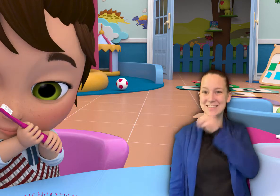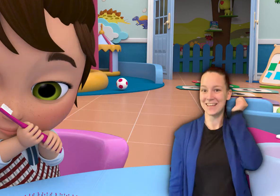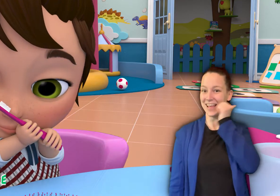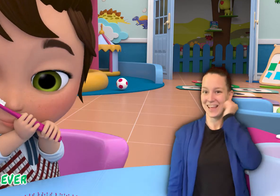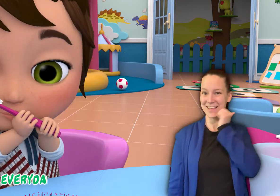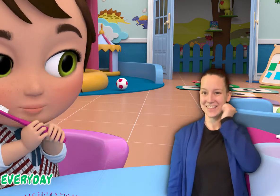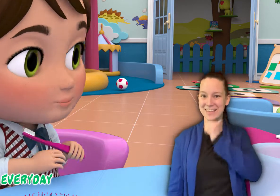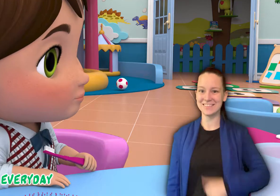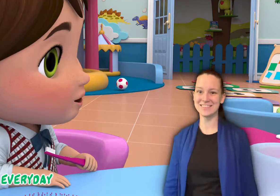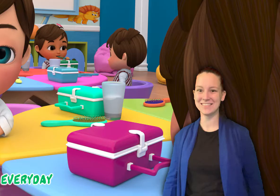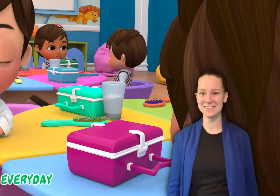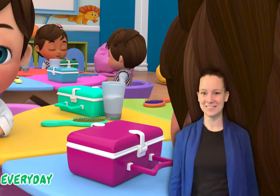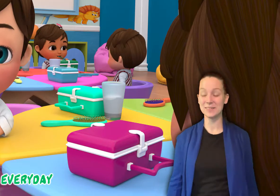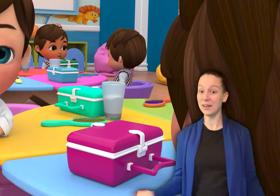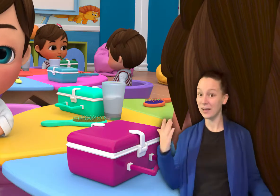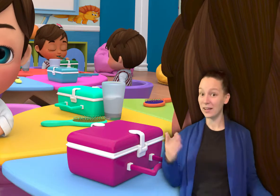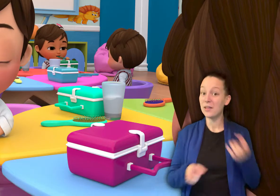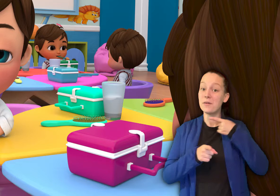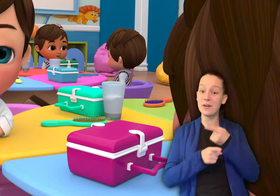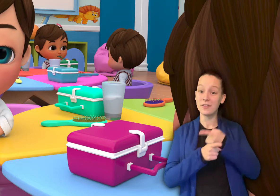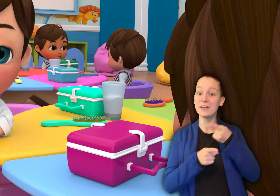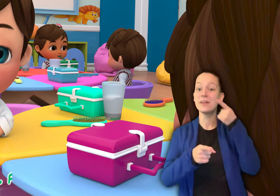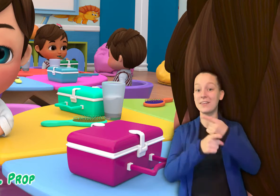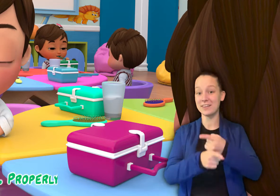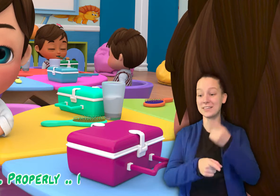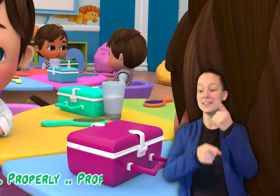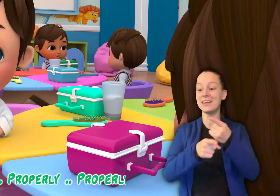brush it every day. Properly